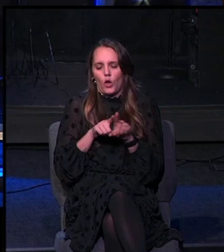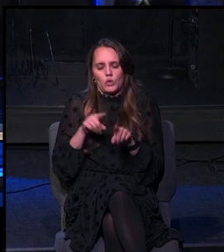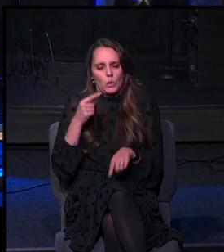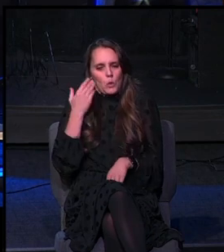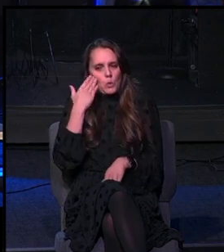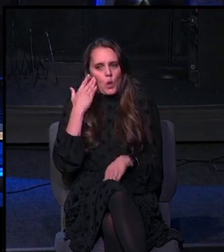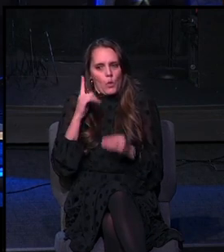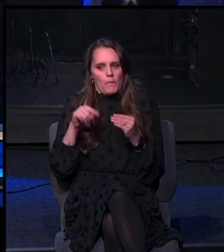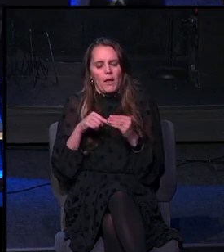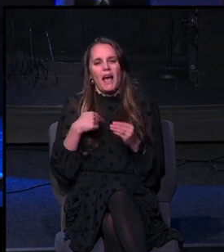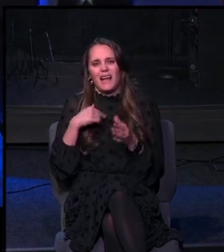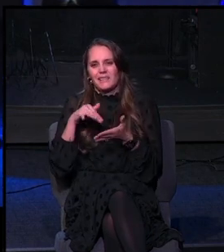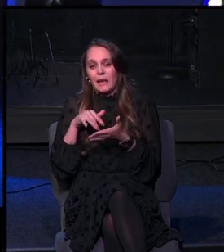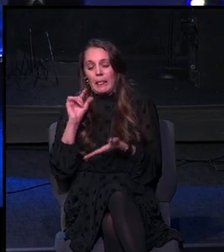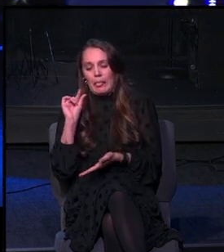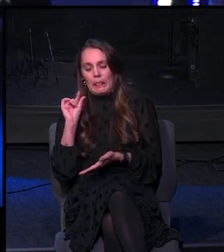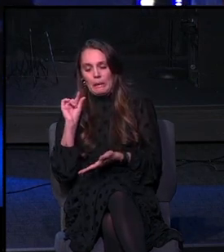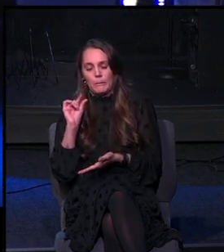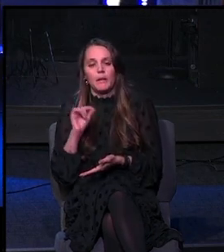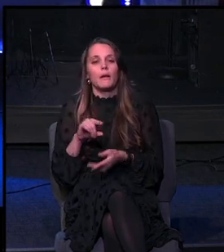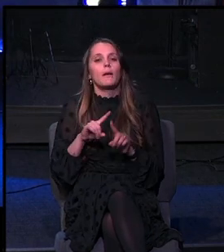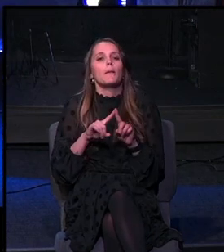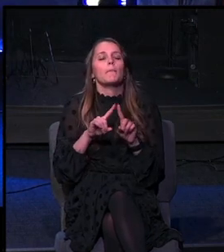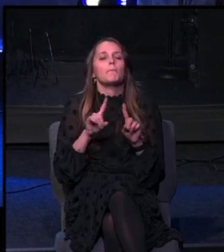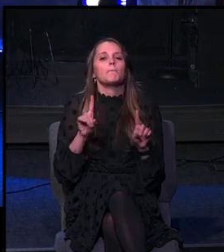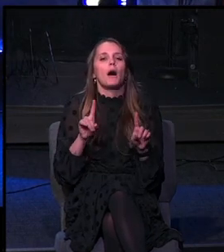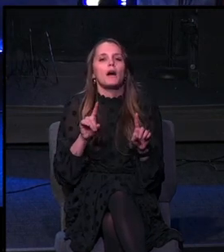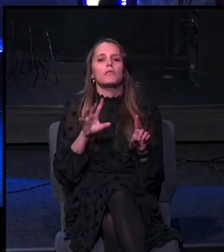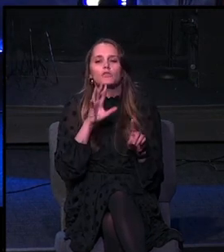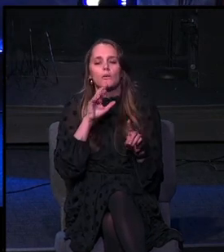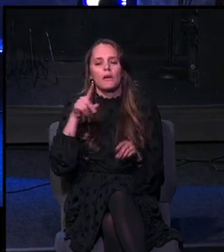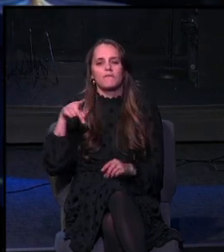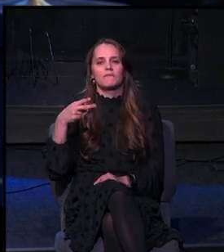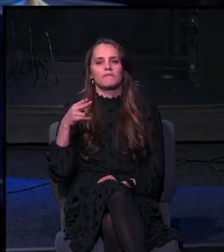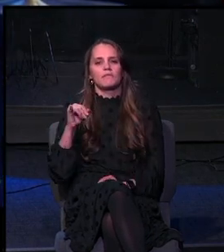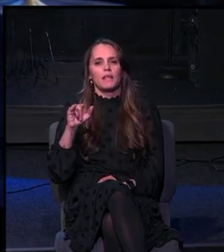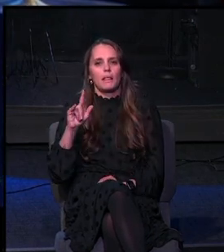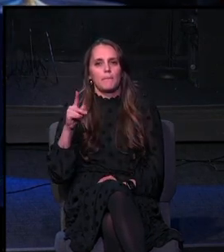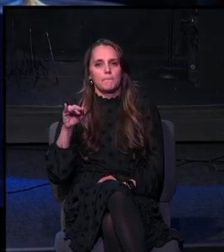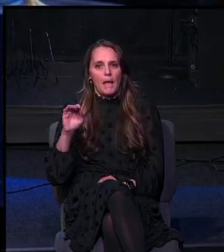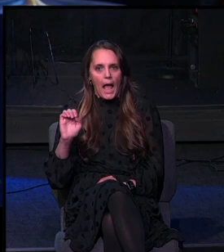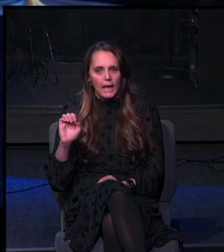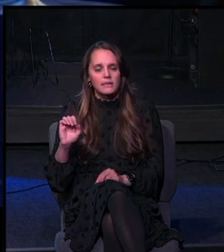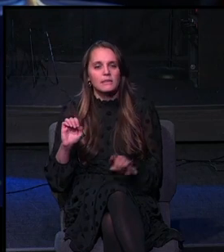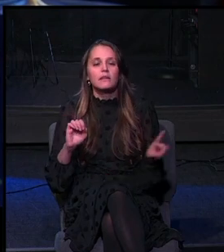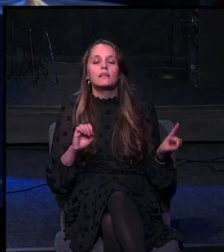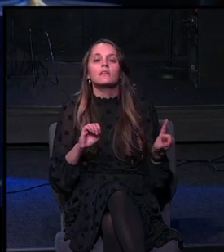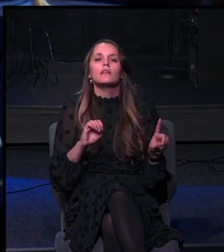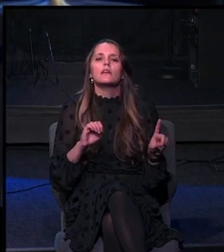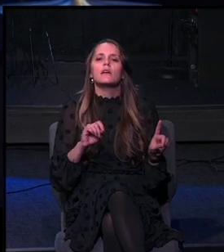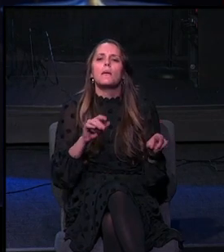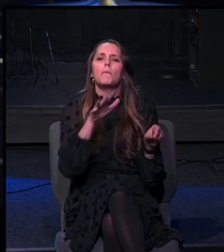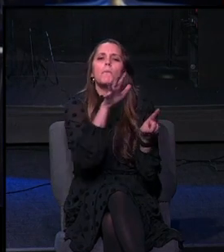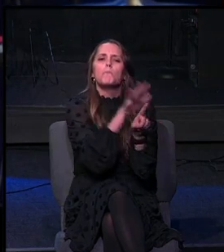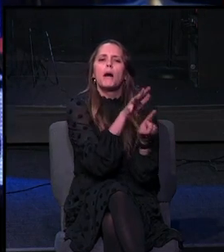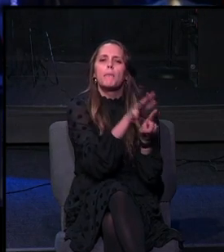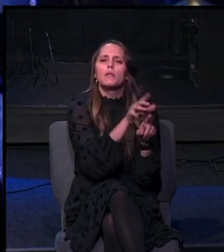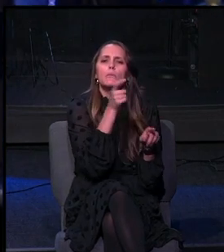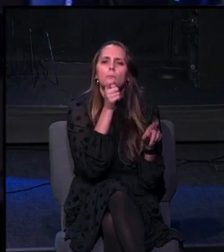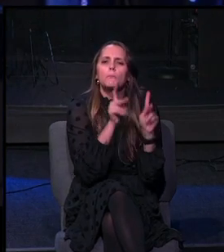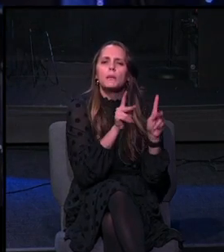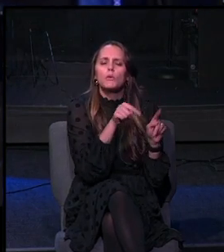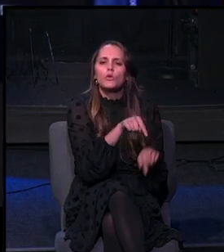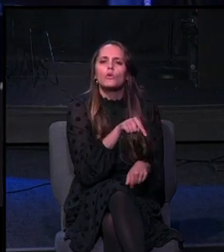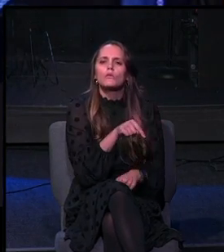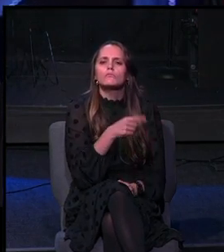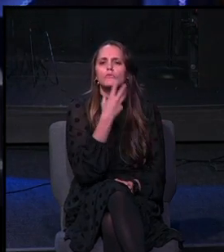and a little bit of study, and here's what I found. If you want to talk about Caesarea Philippi, it was mainly populated by Gentiles. So Jesus was Jewish,